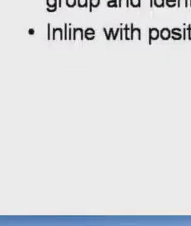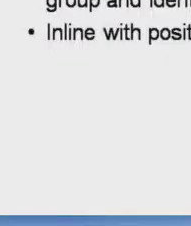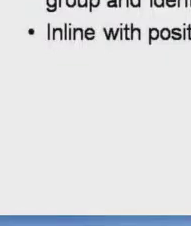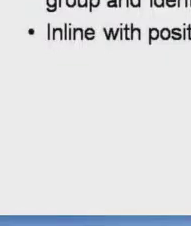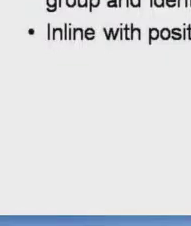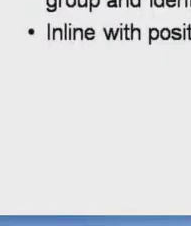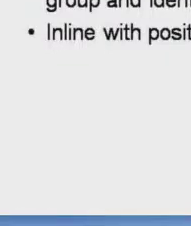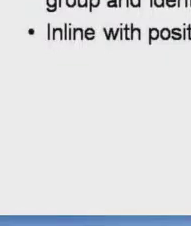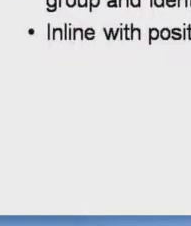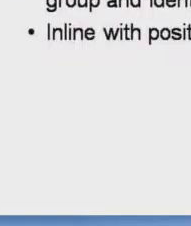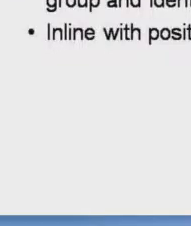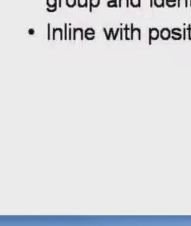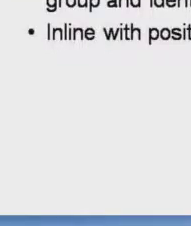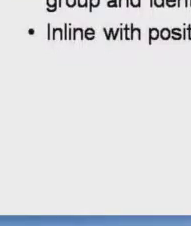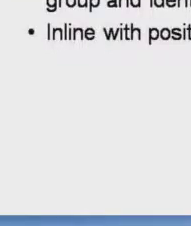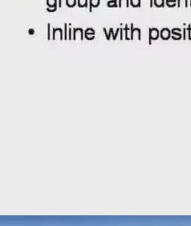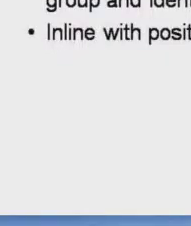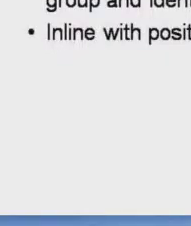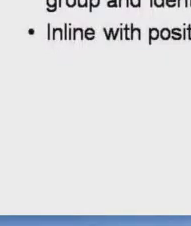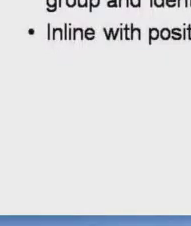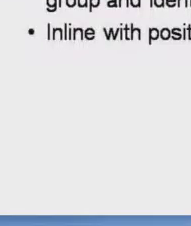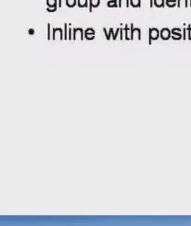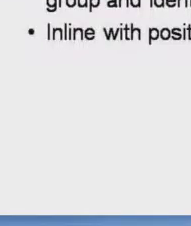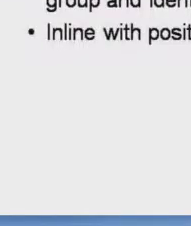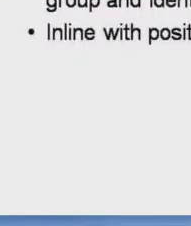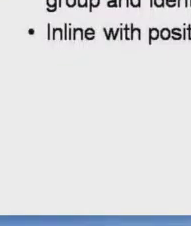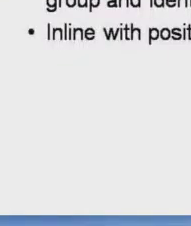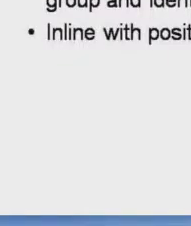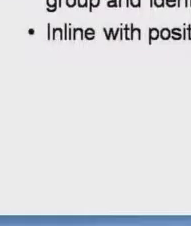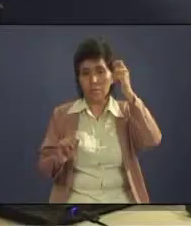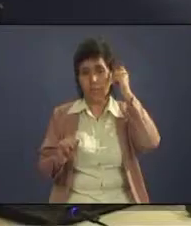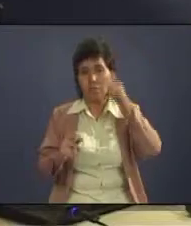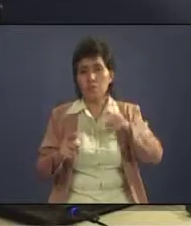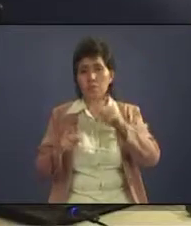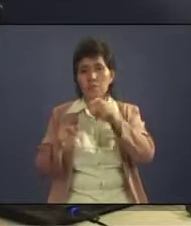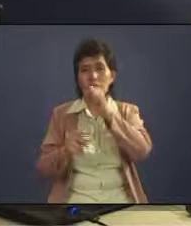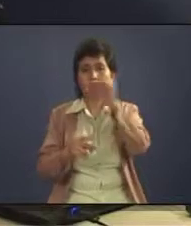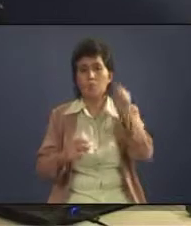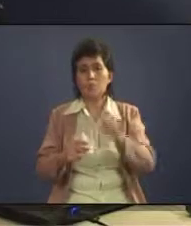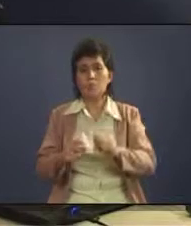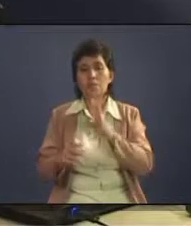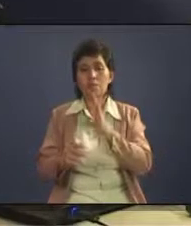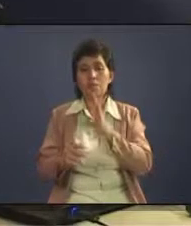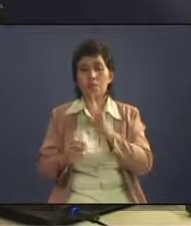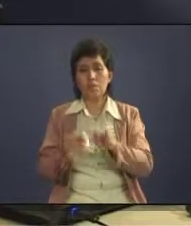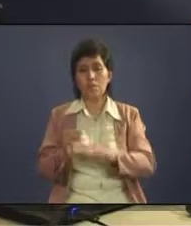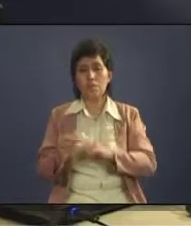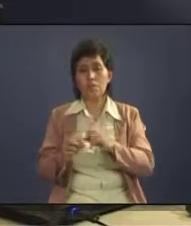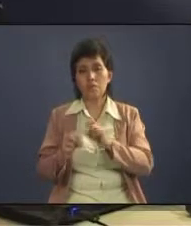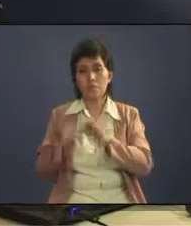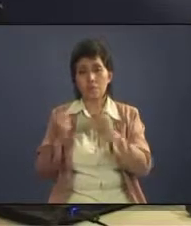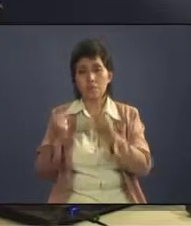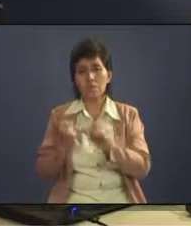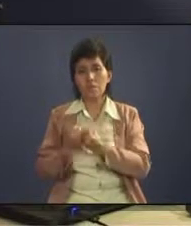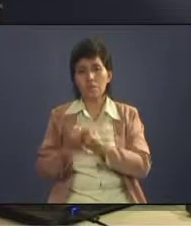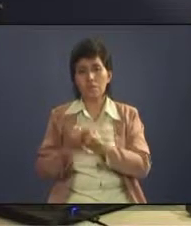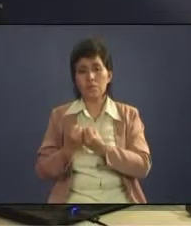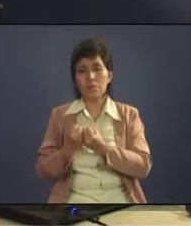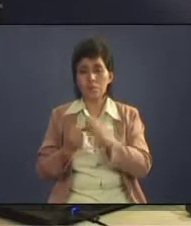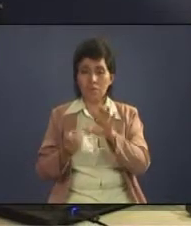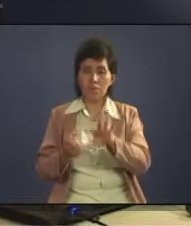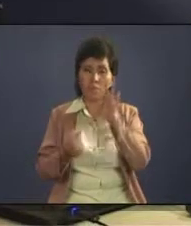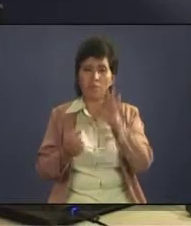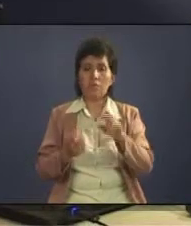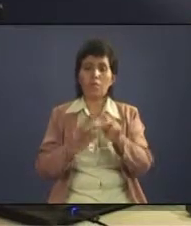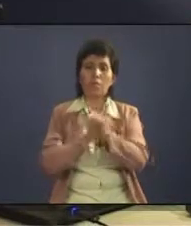identity. Now, we go back to the questions. We have talked about social discrimination, prejudice.